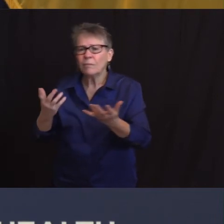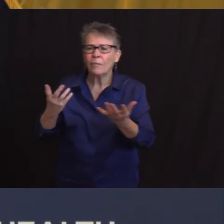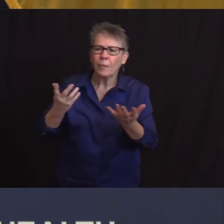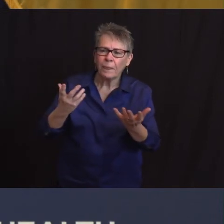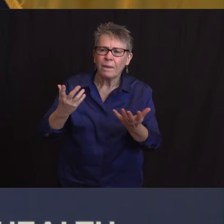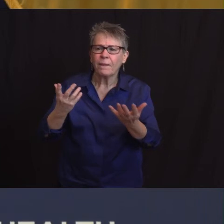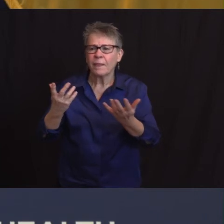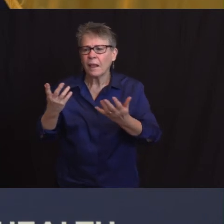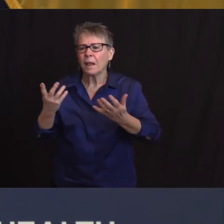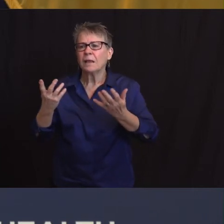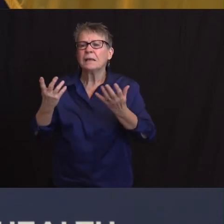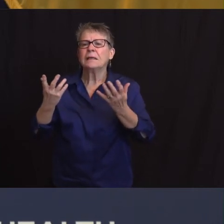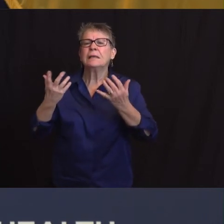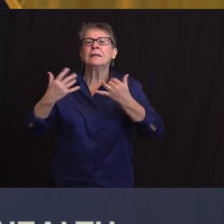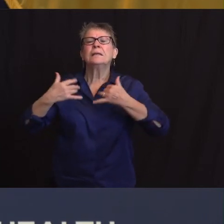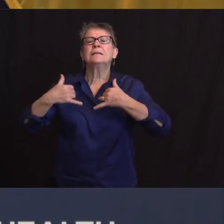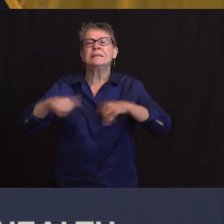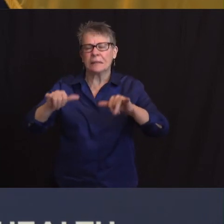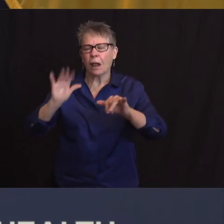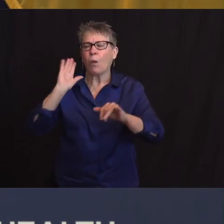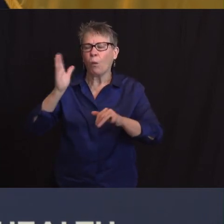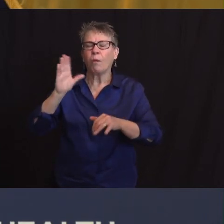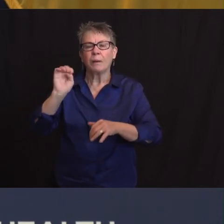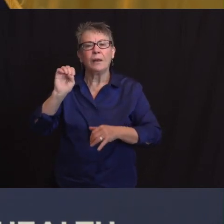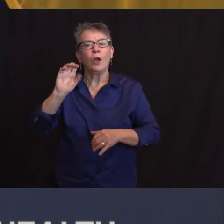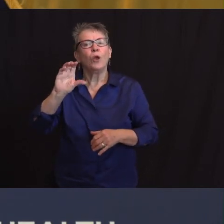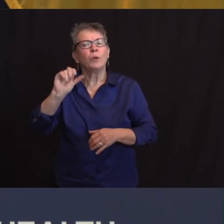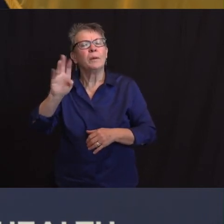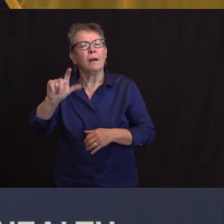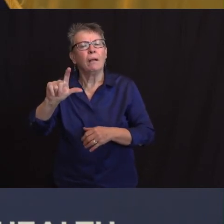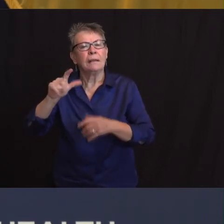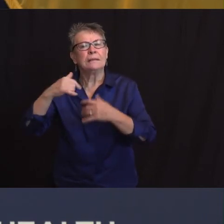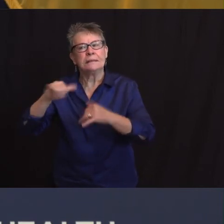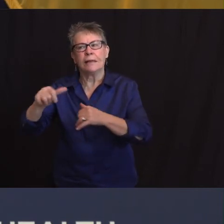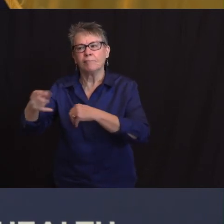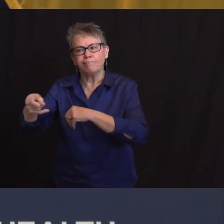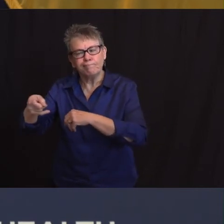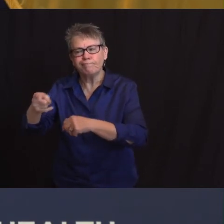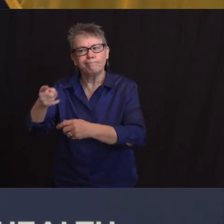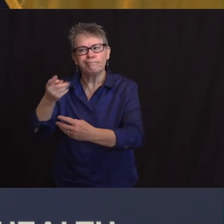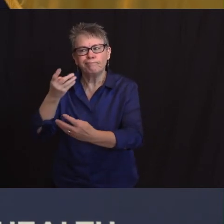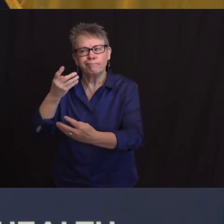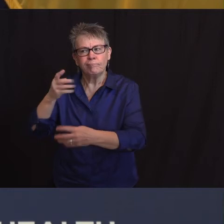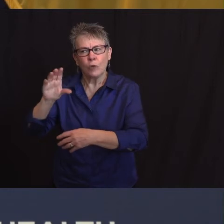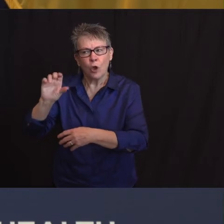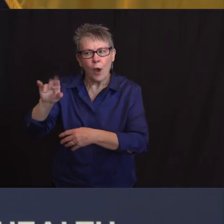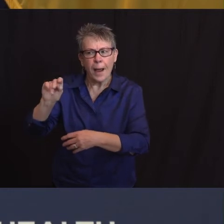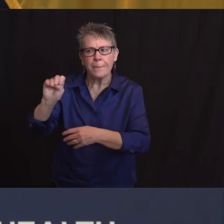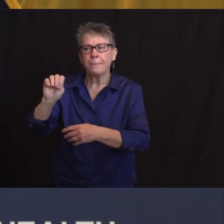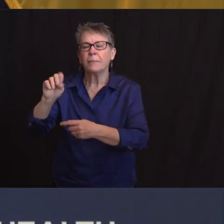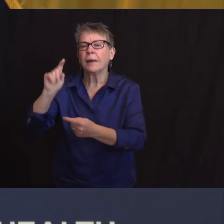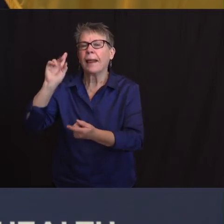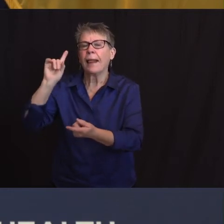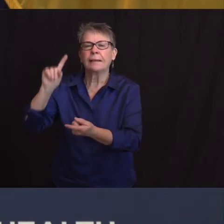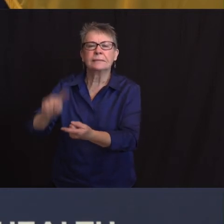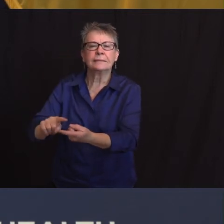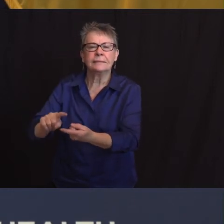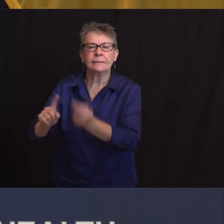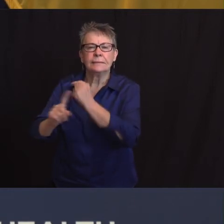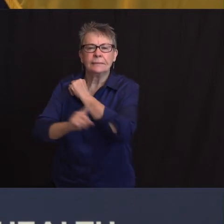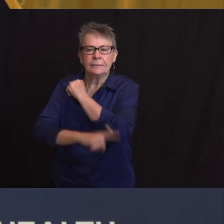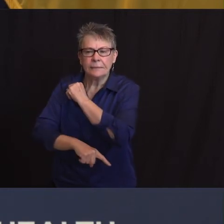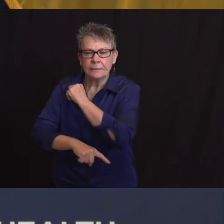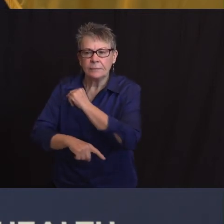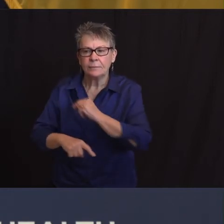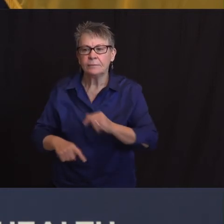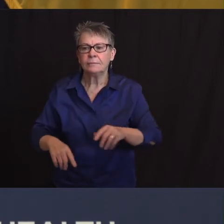adjusted, but it's still a criminal offense in New Jersey. Thank you, sir. Great mask. All right. Thank you, sir.